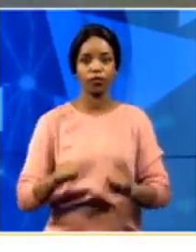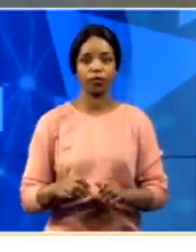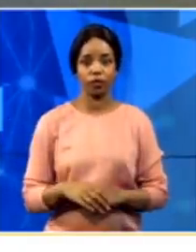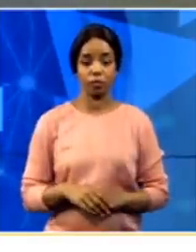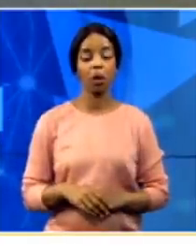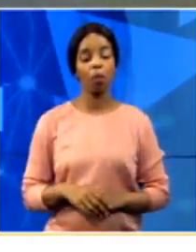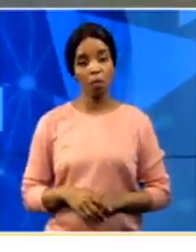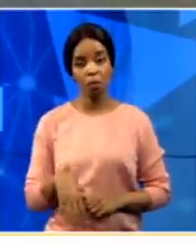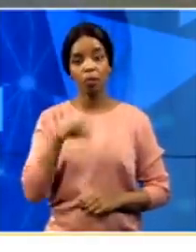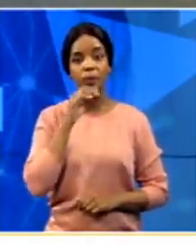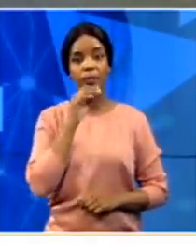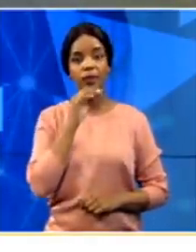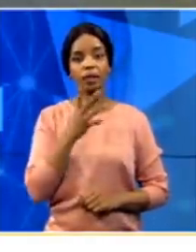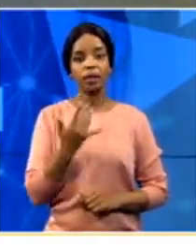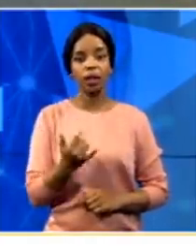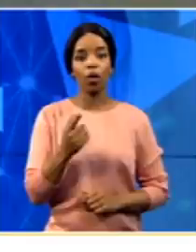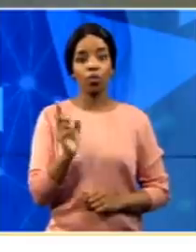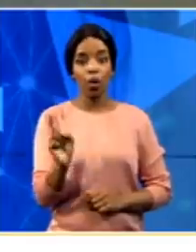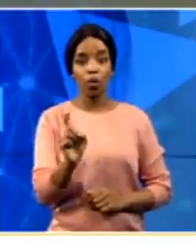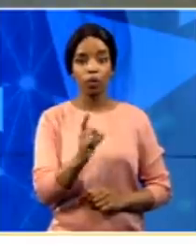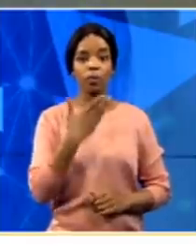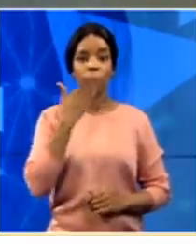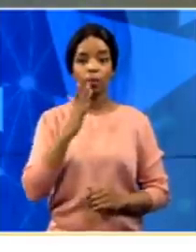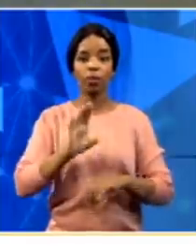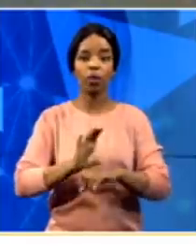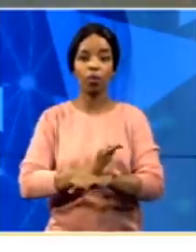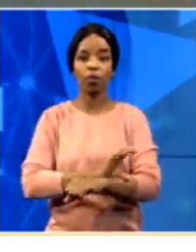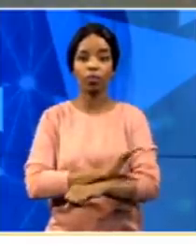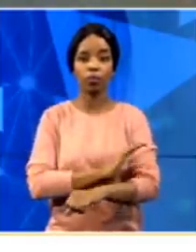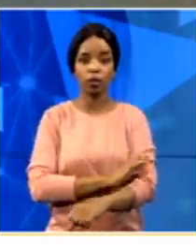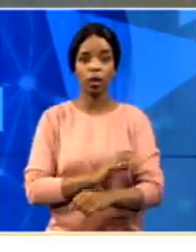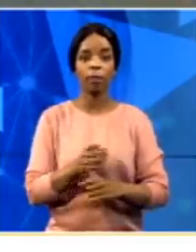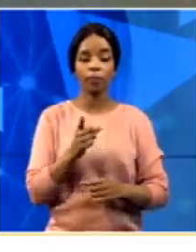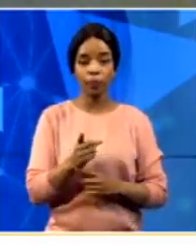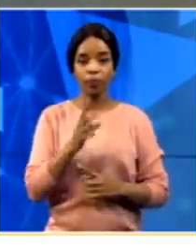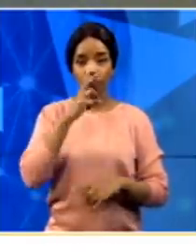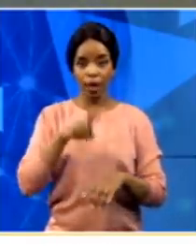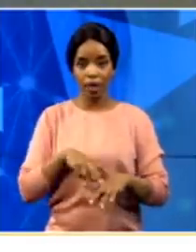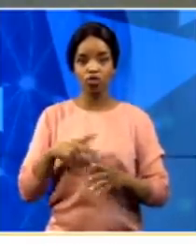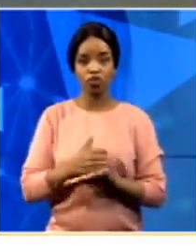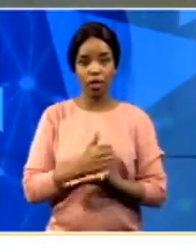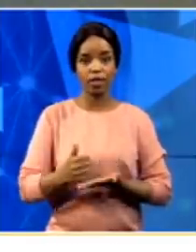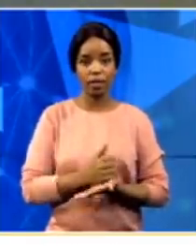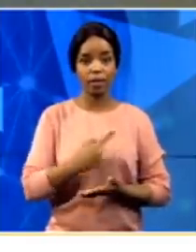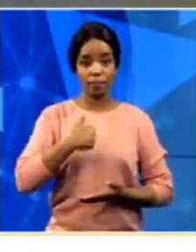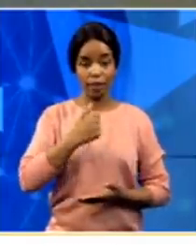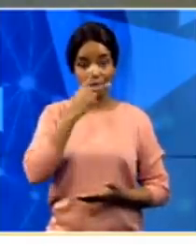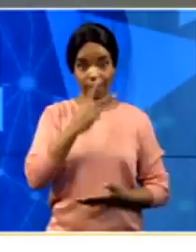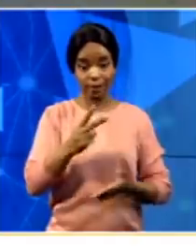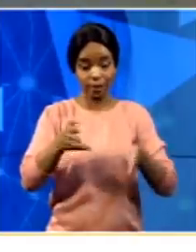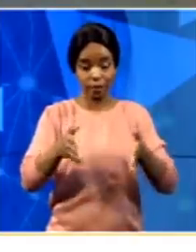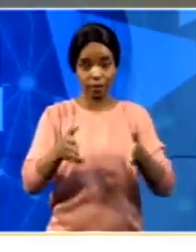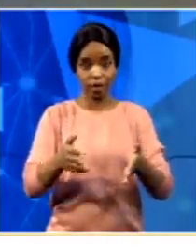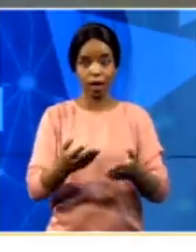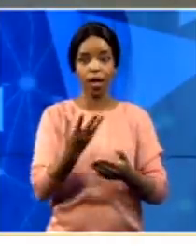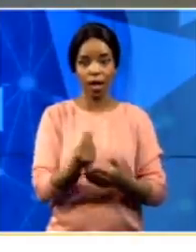to a laptop, I know you said you don't have a computer, so get them to help you. You need to register. And I see here, there is a block here where you